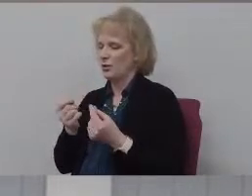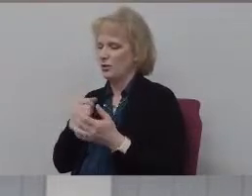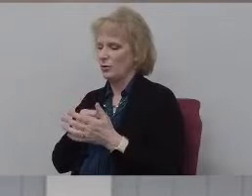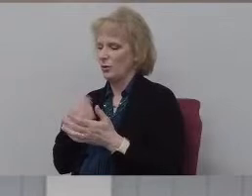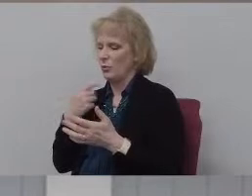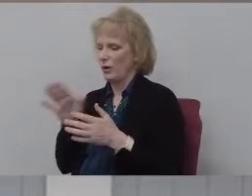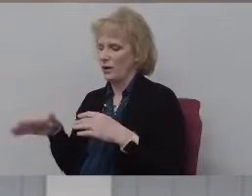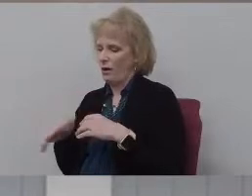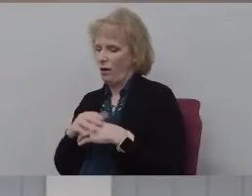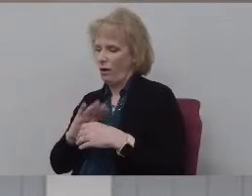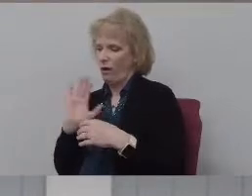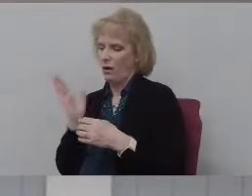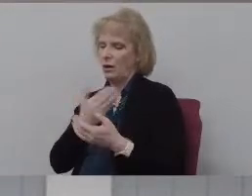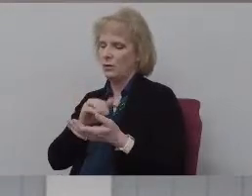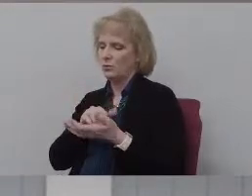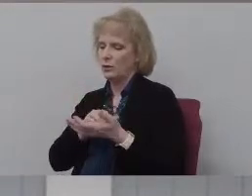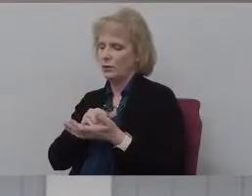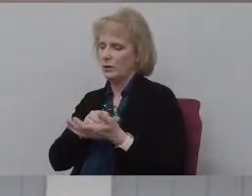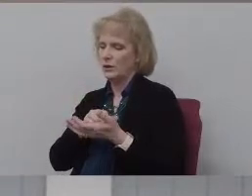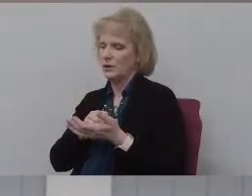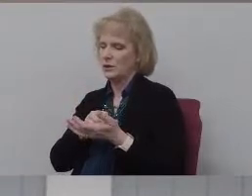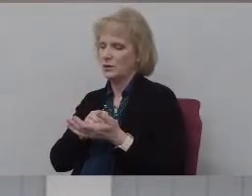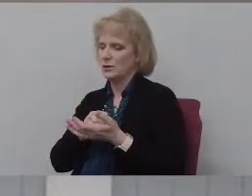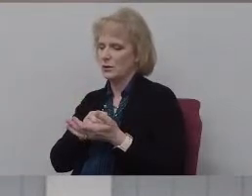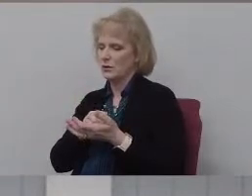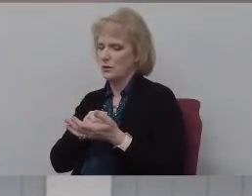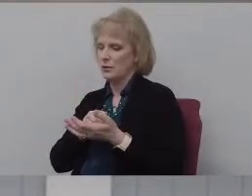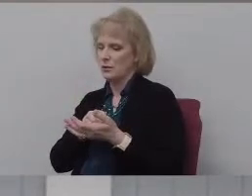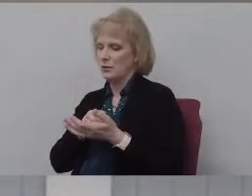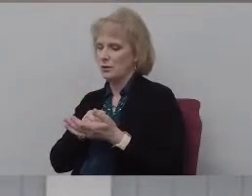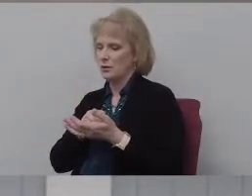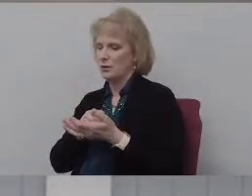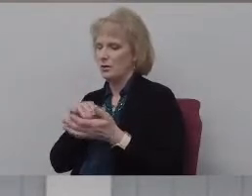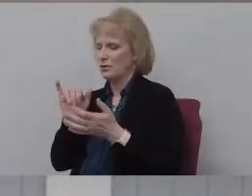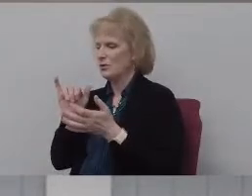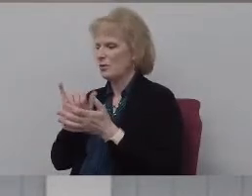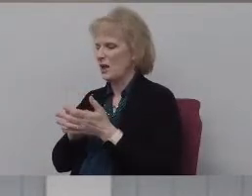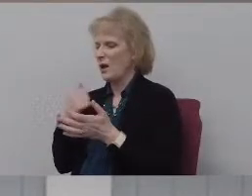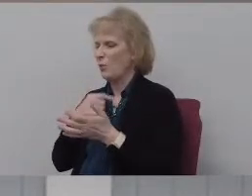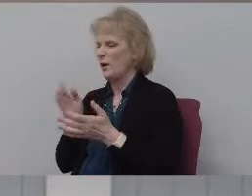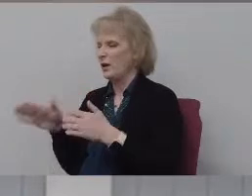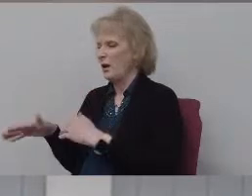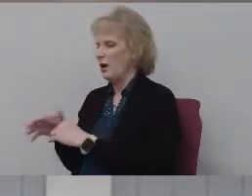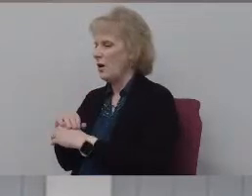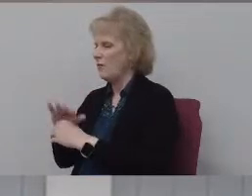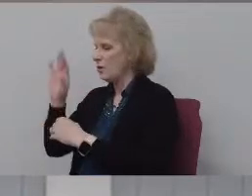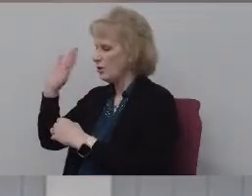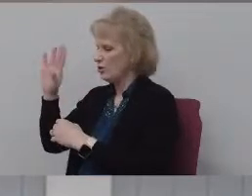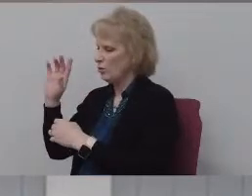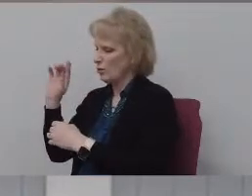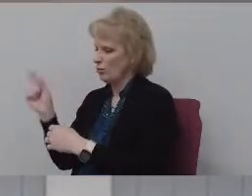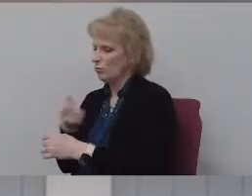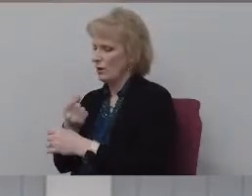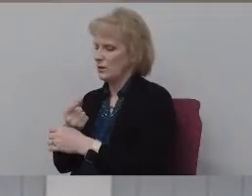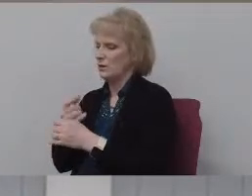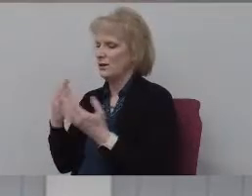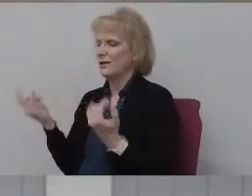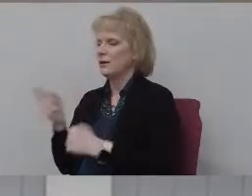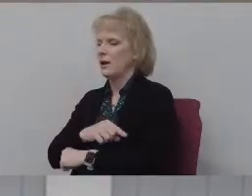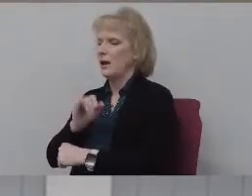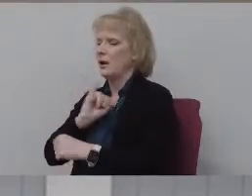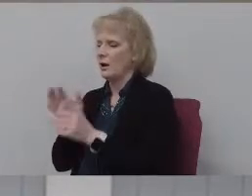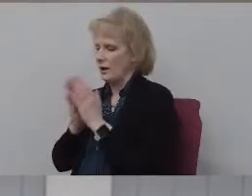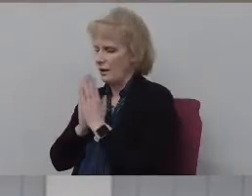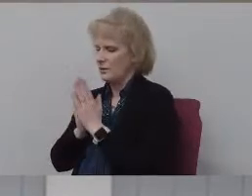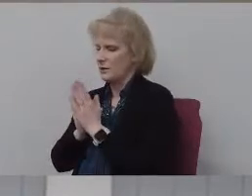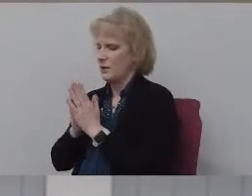our weakness to the extent that we cover up your grace. And so, Lord, today I want to ask that your grace would